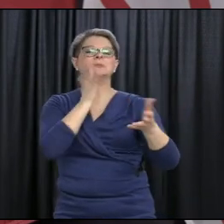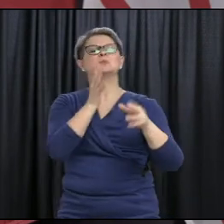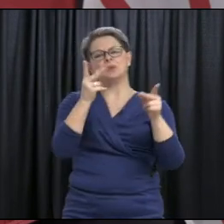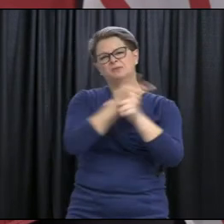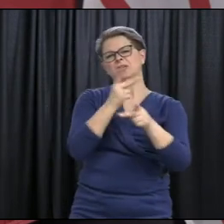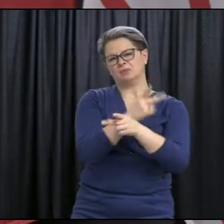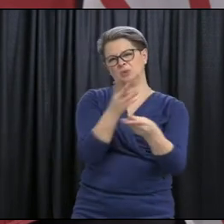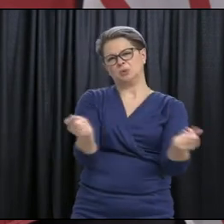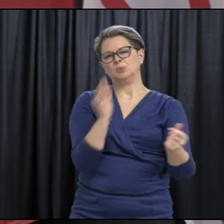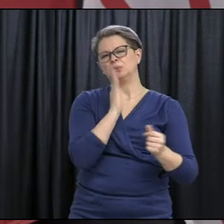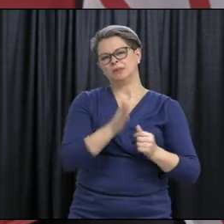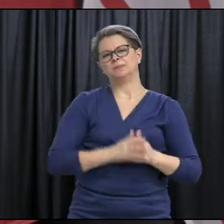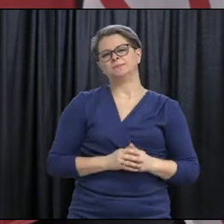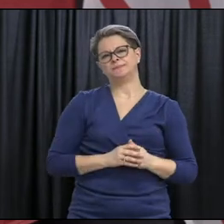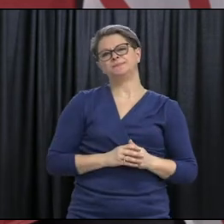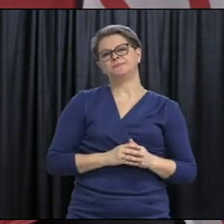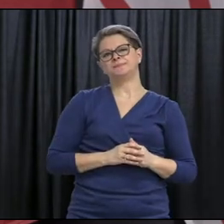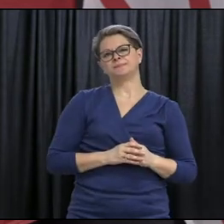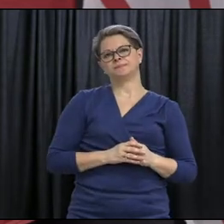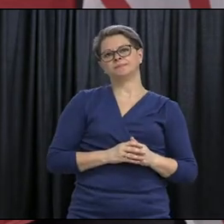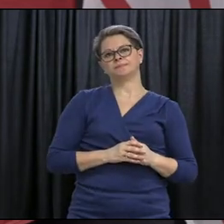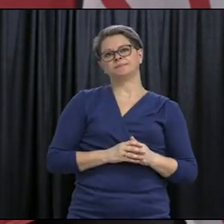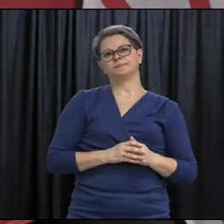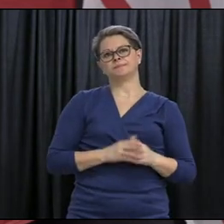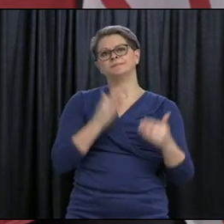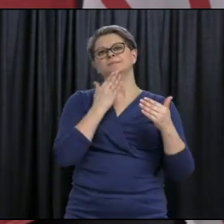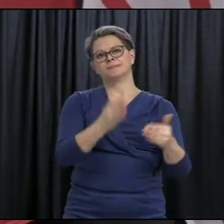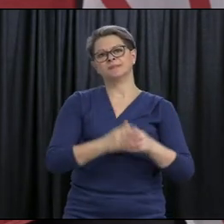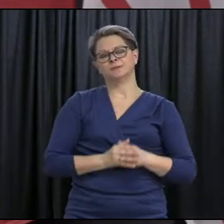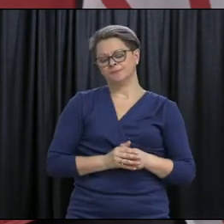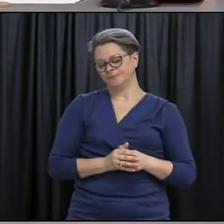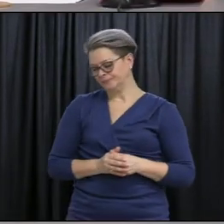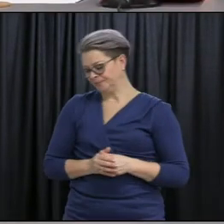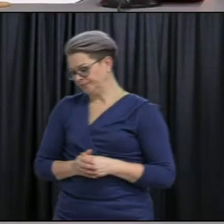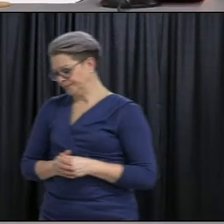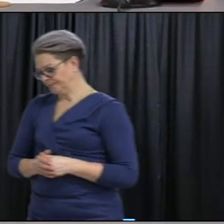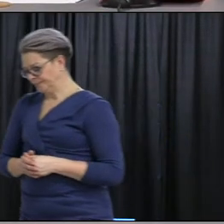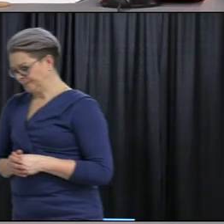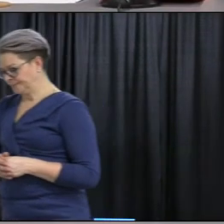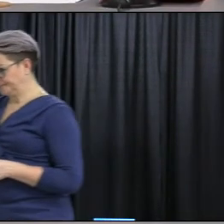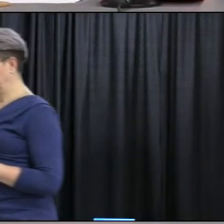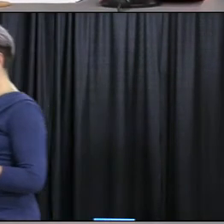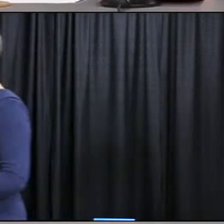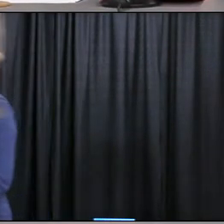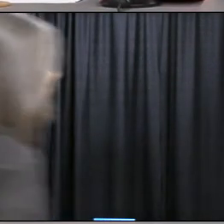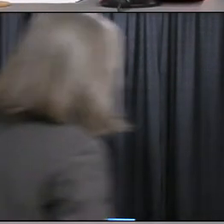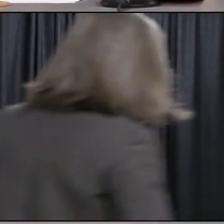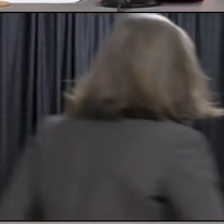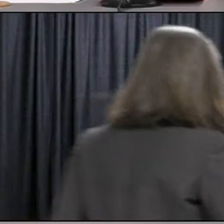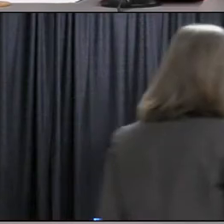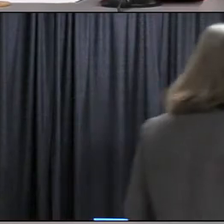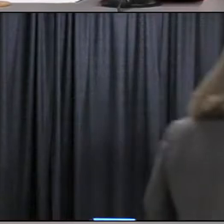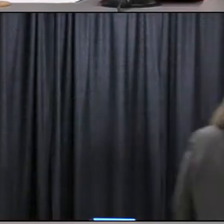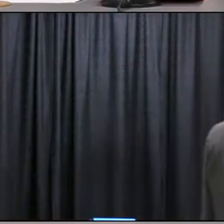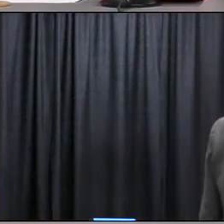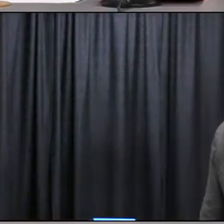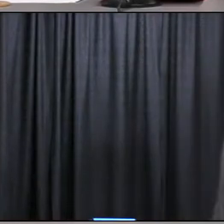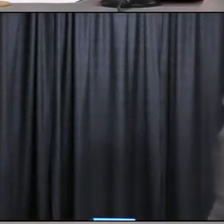work with them. Thank you. Thank you, Steve. Our next questions are from Jody Cook in